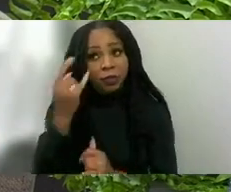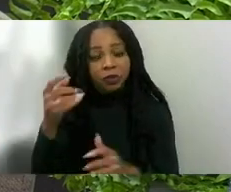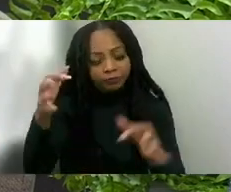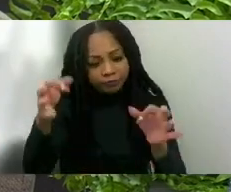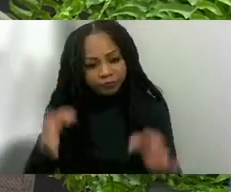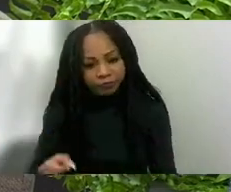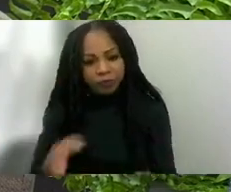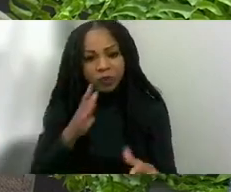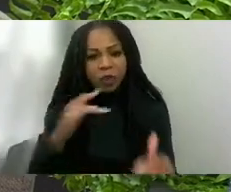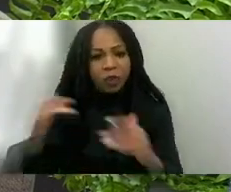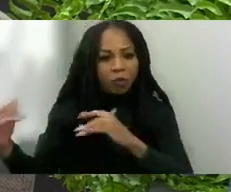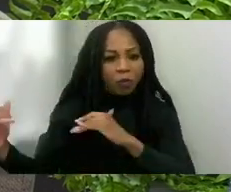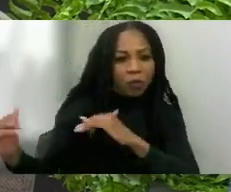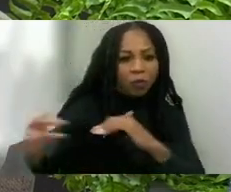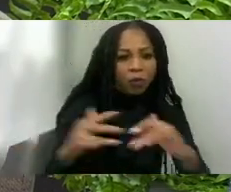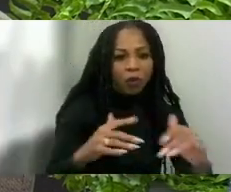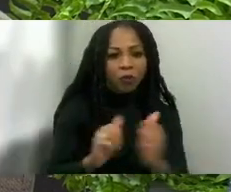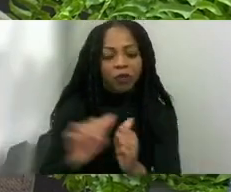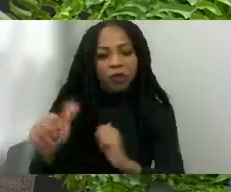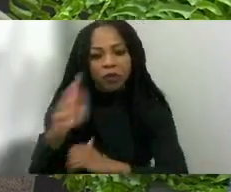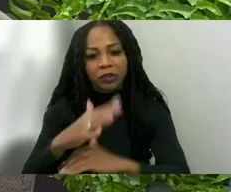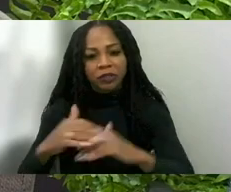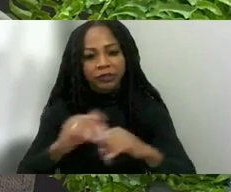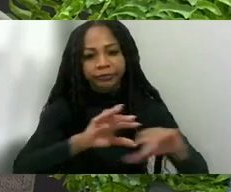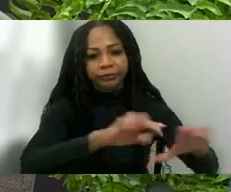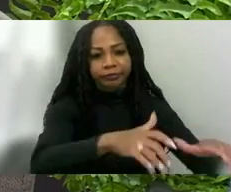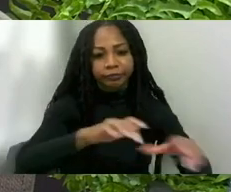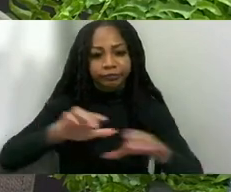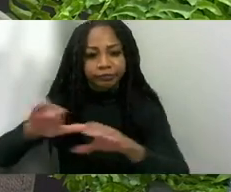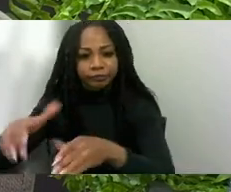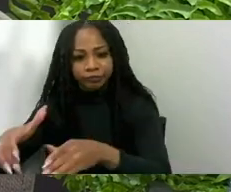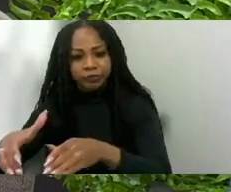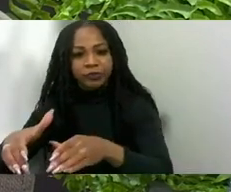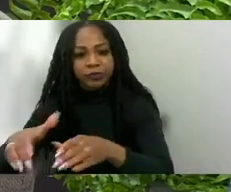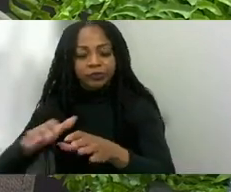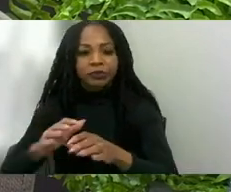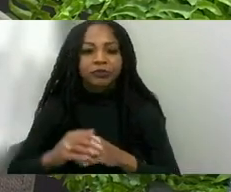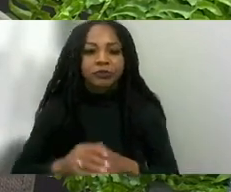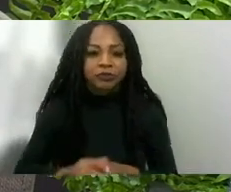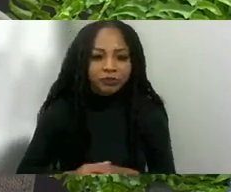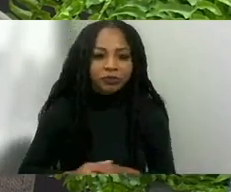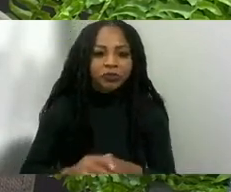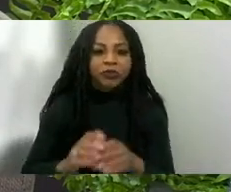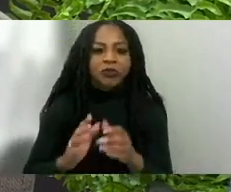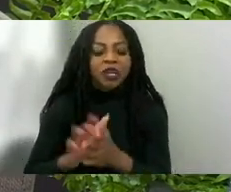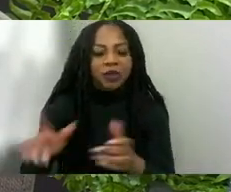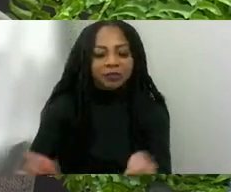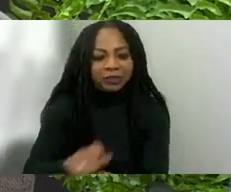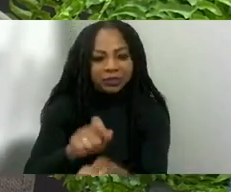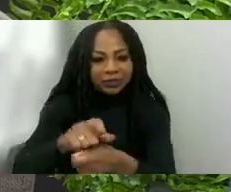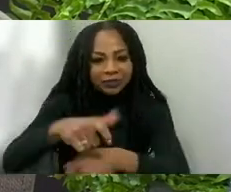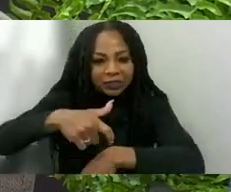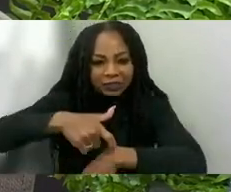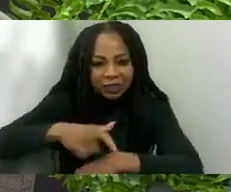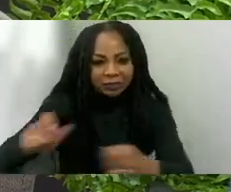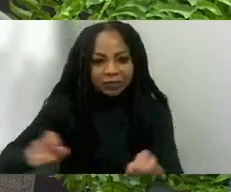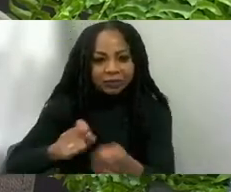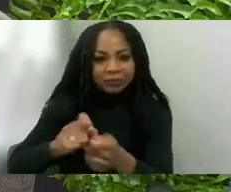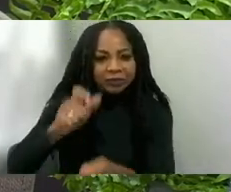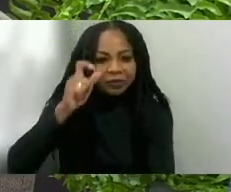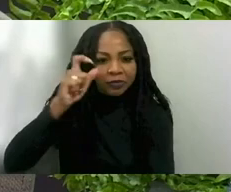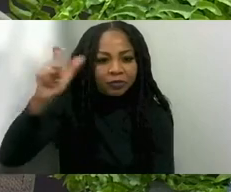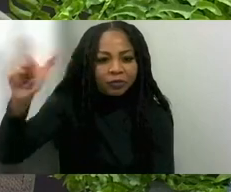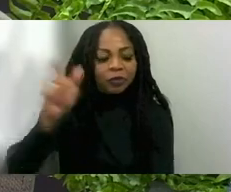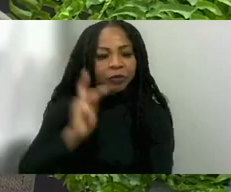war against another tribe or whatever, at a certain moon, at a certain time, people would